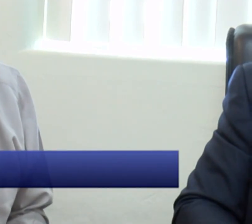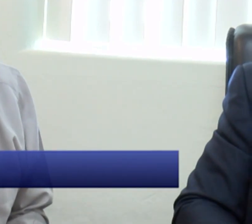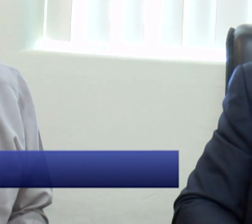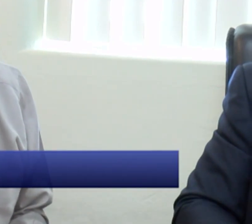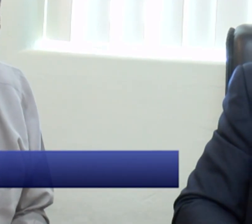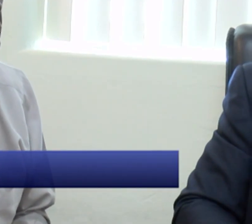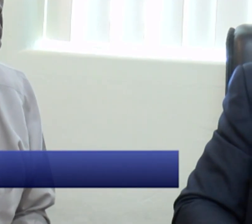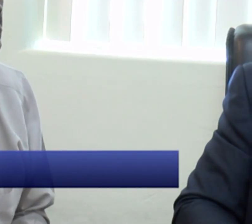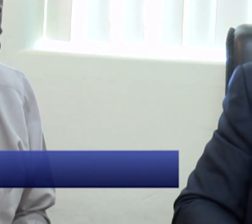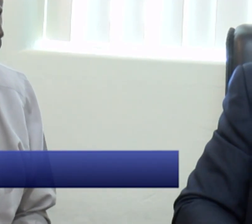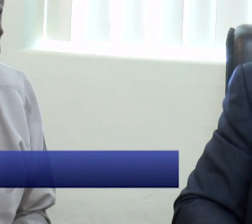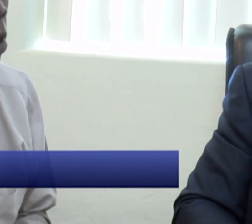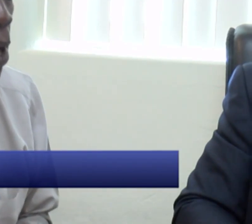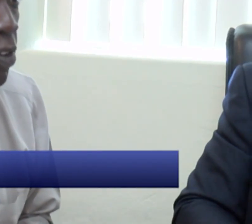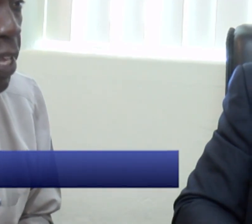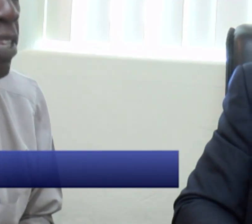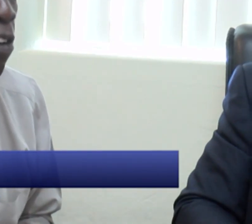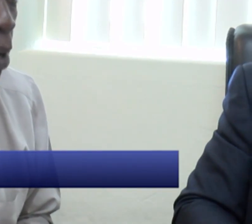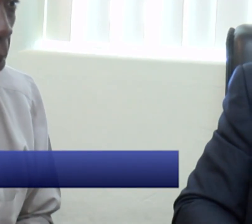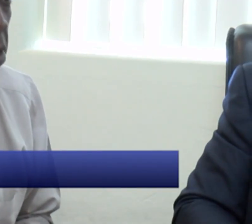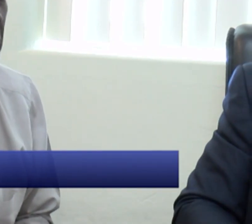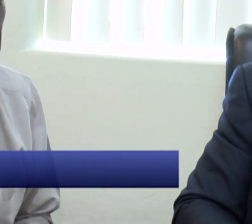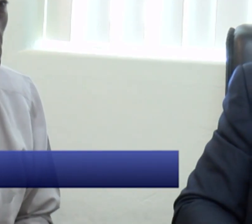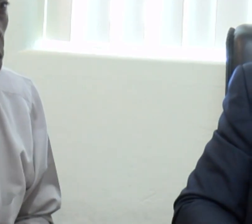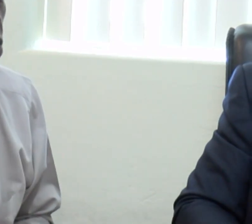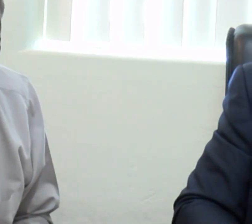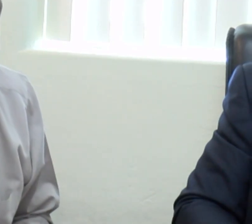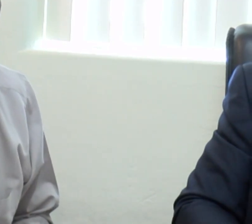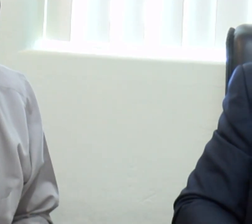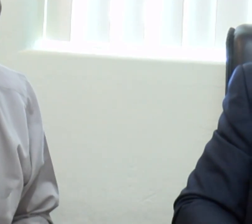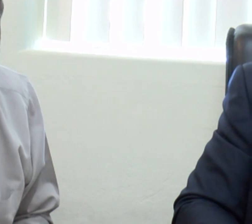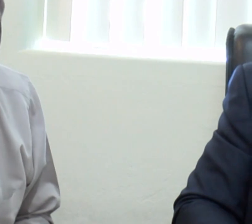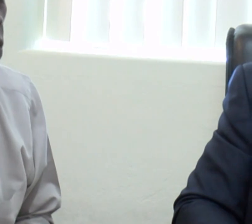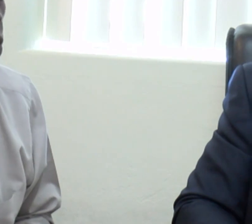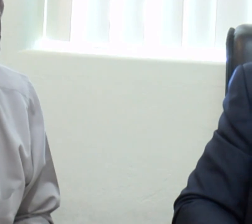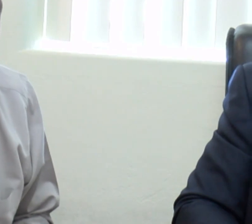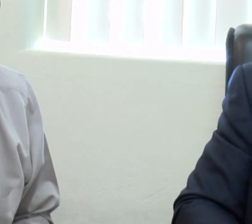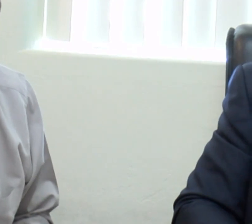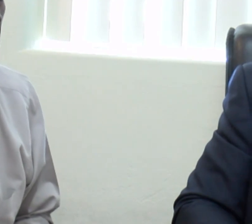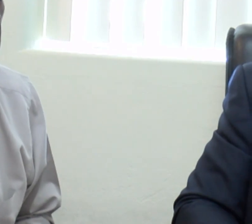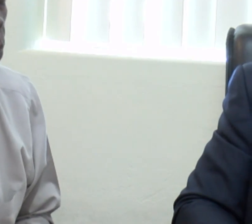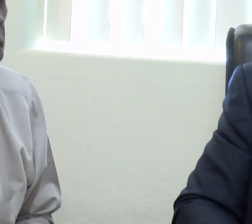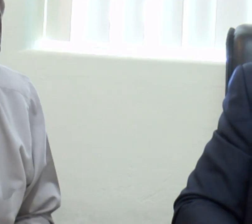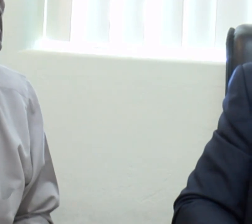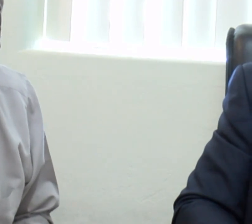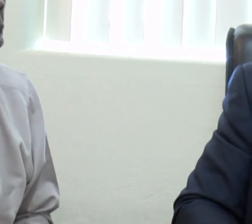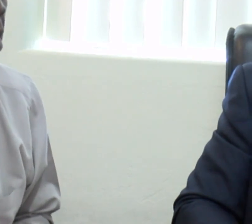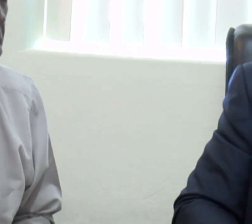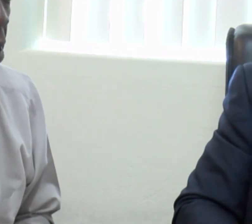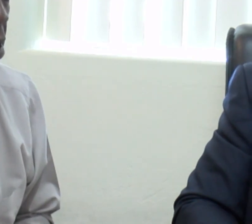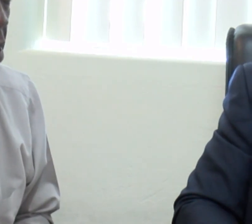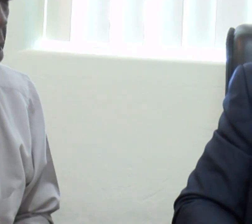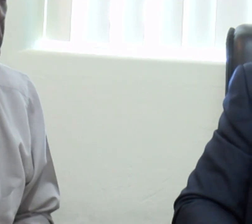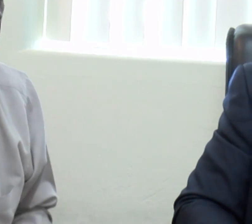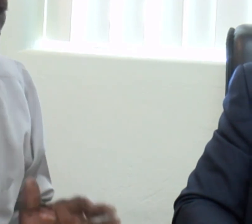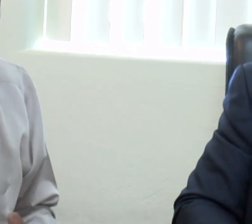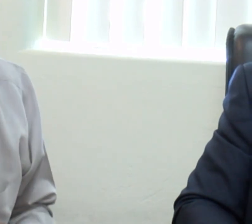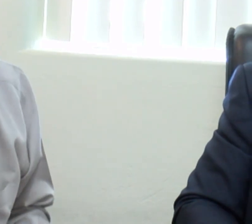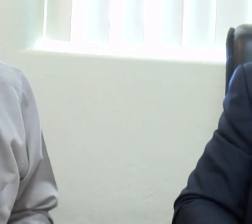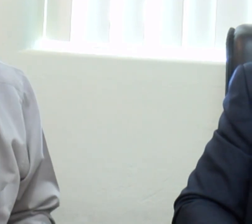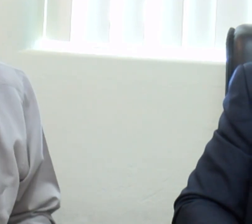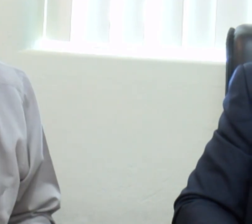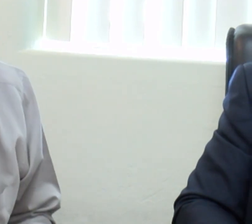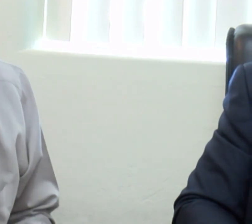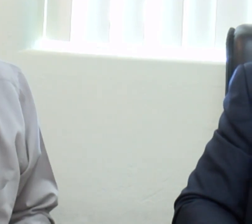line, but we're not hearing what the private sector of Barbados is going to do in order to ensure that Barbados returns to a state of